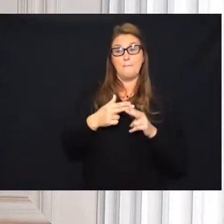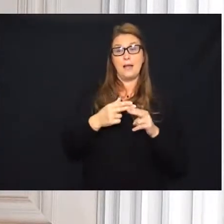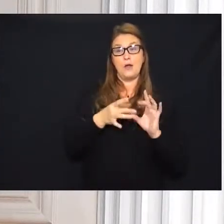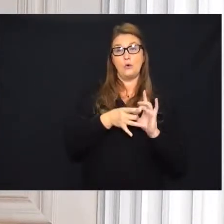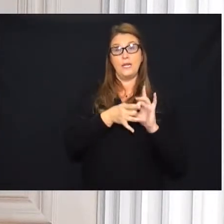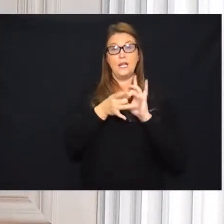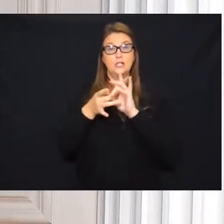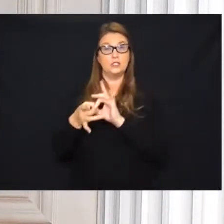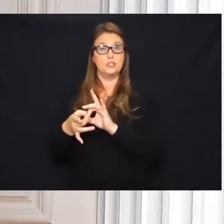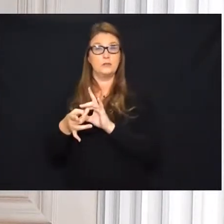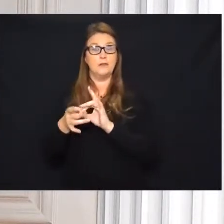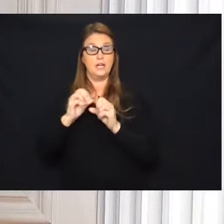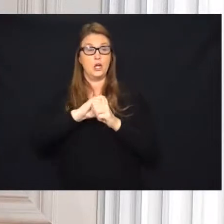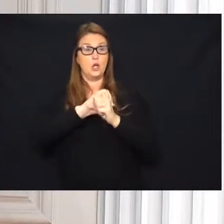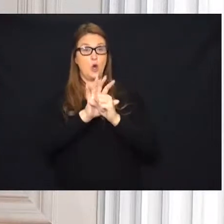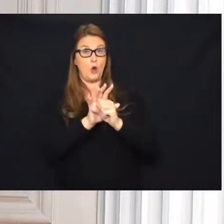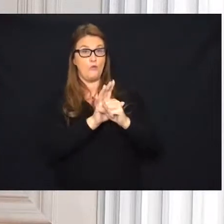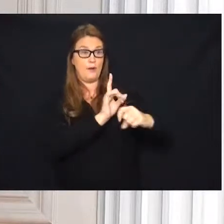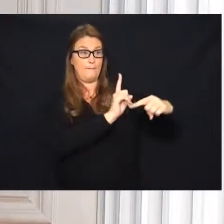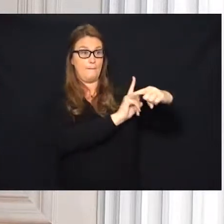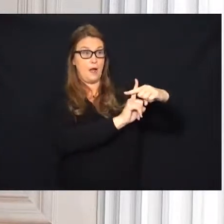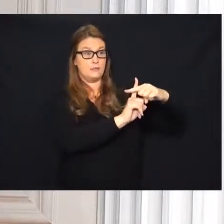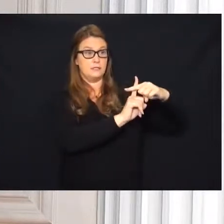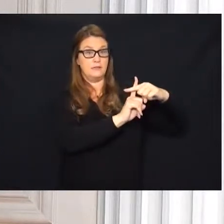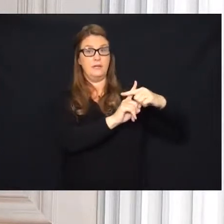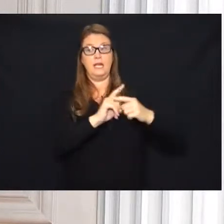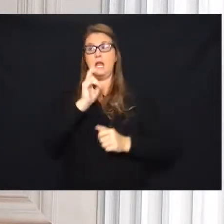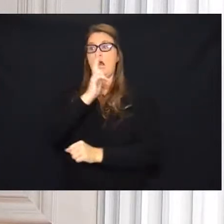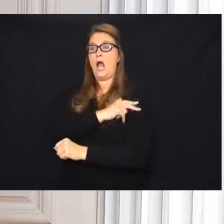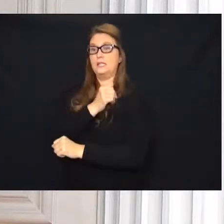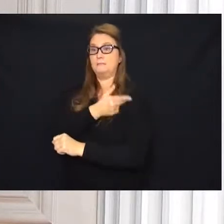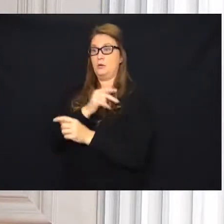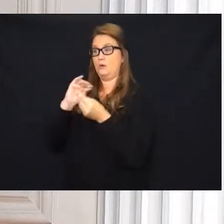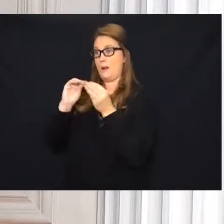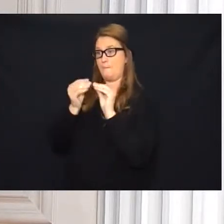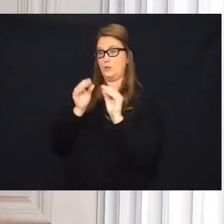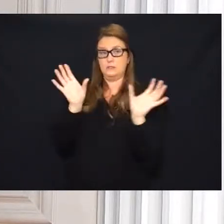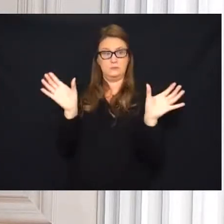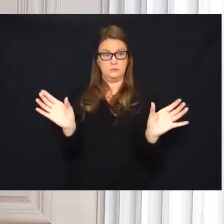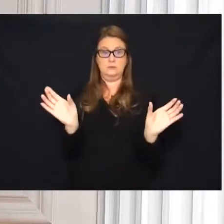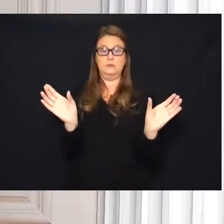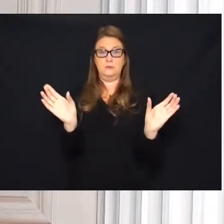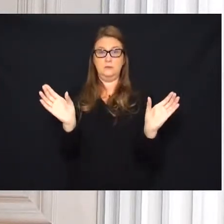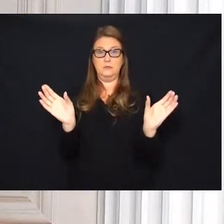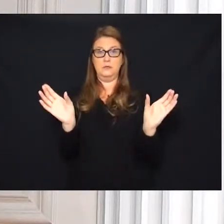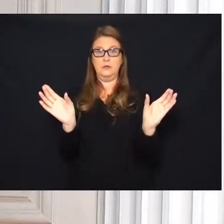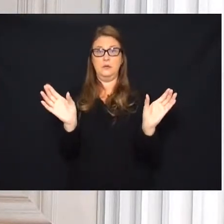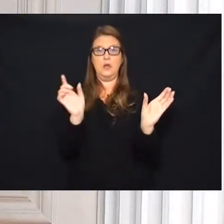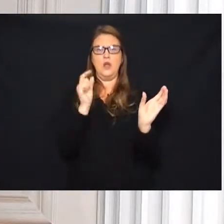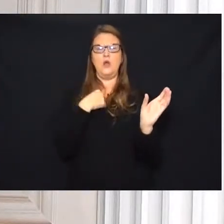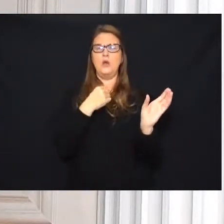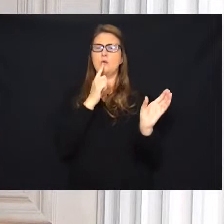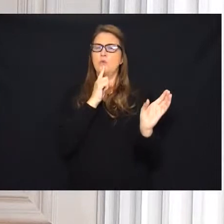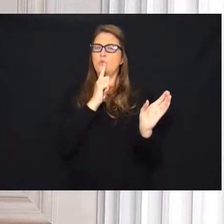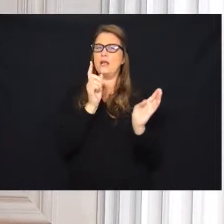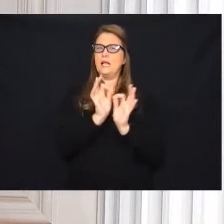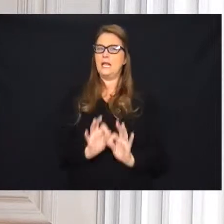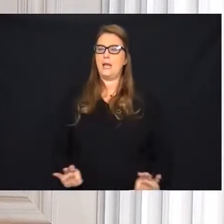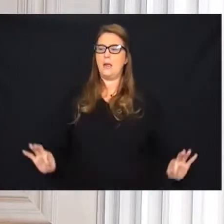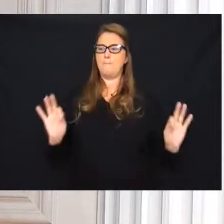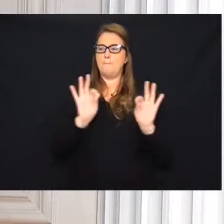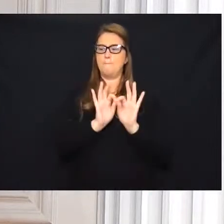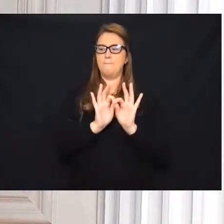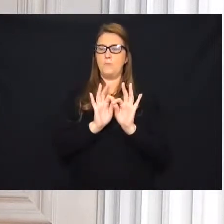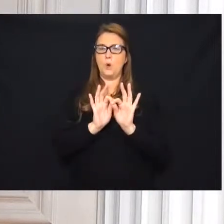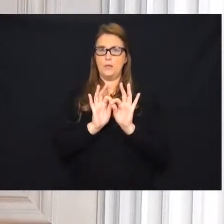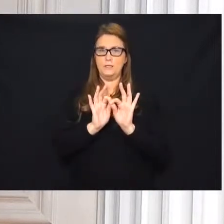between COVID positivity and hospital numbers. I think that it's really important for us to kind of level